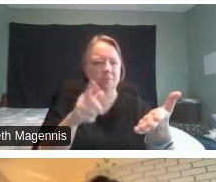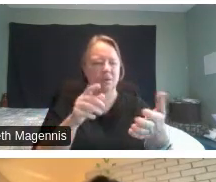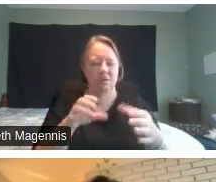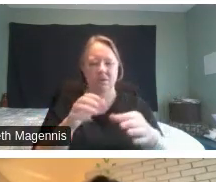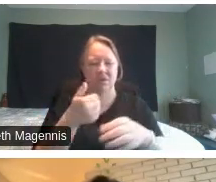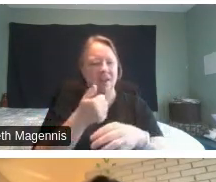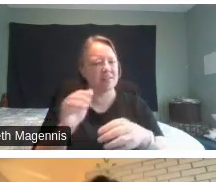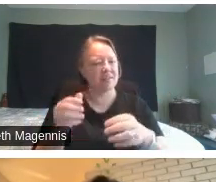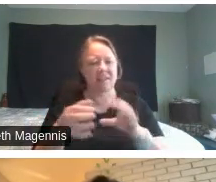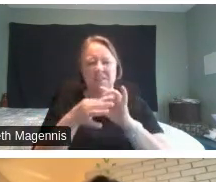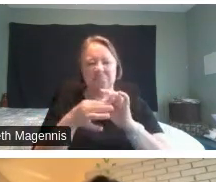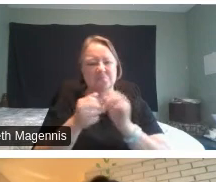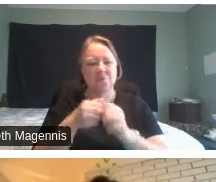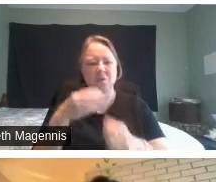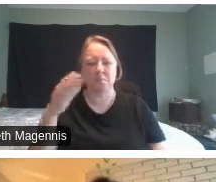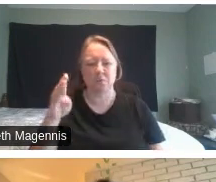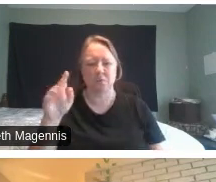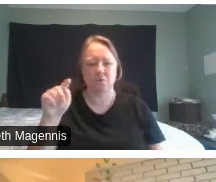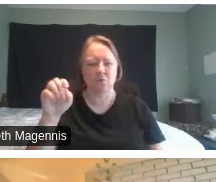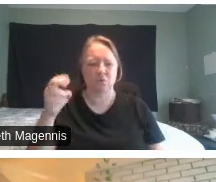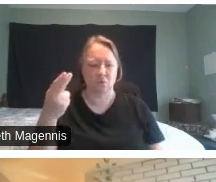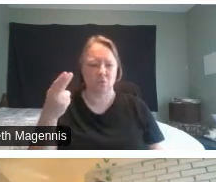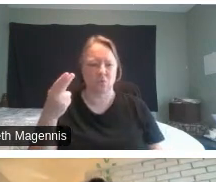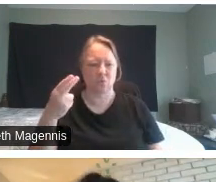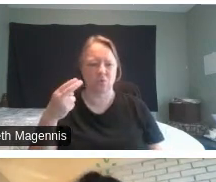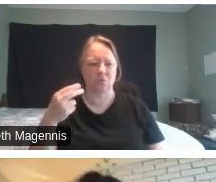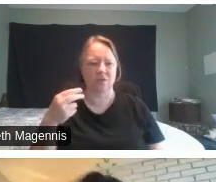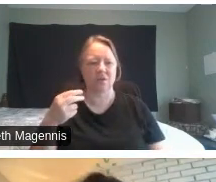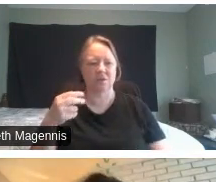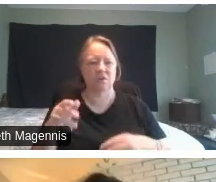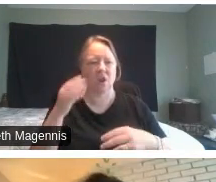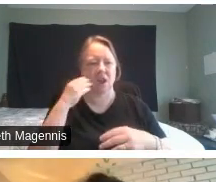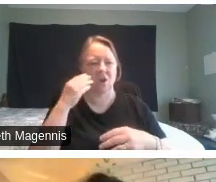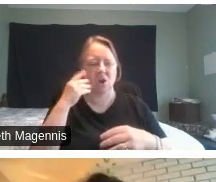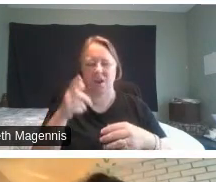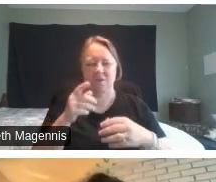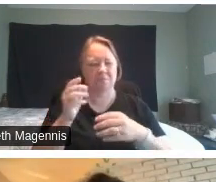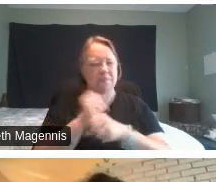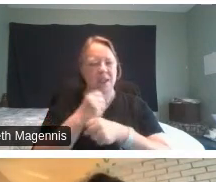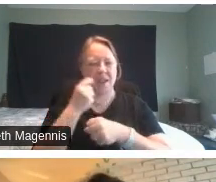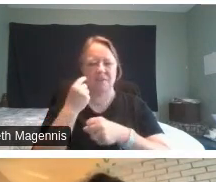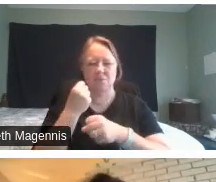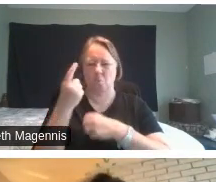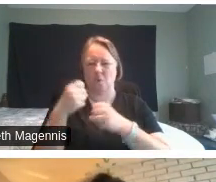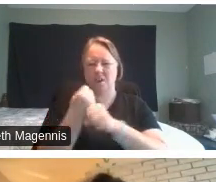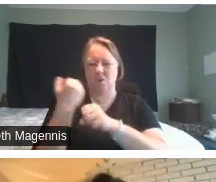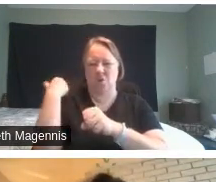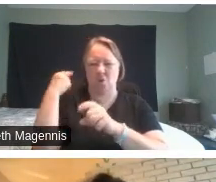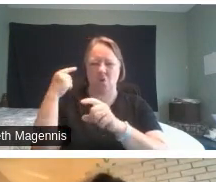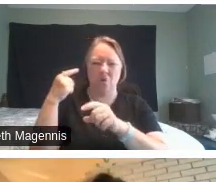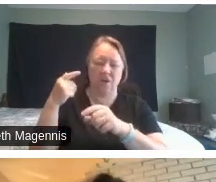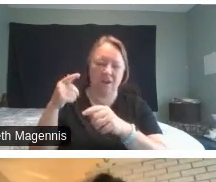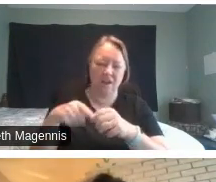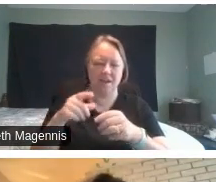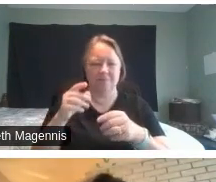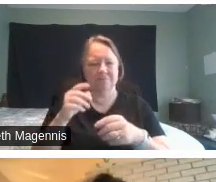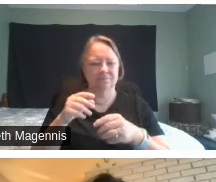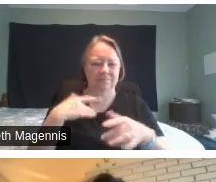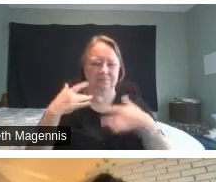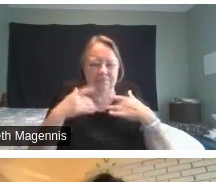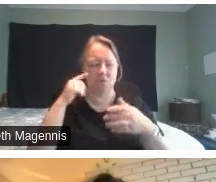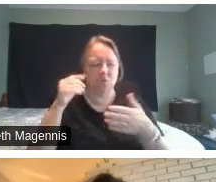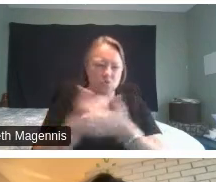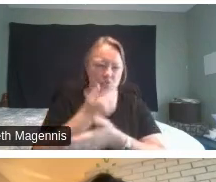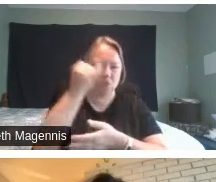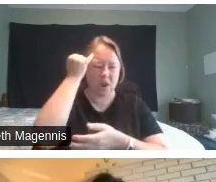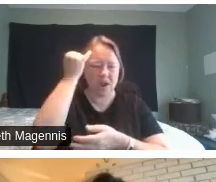Bluetooth range. And it's been out for a year, and I'm still coming up with like new ideas, turning up new ideas.